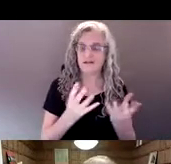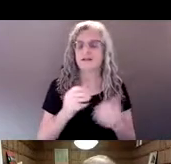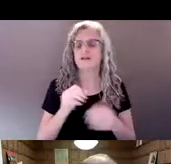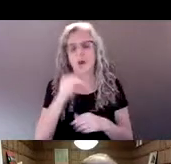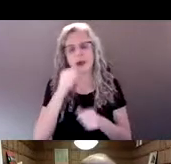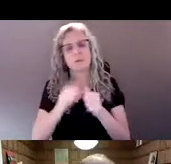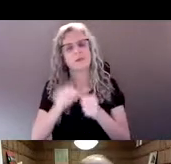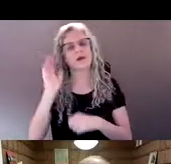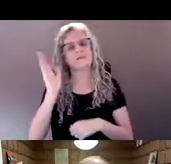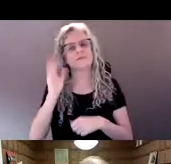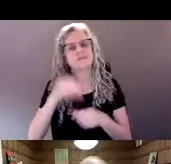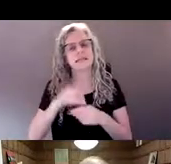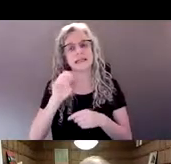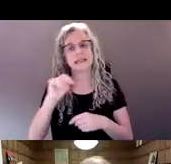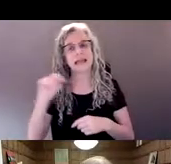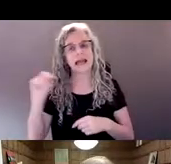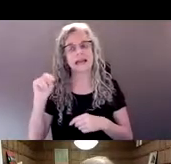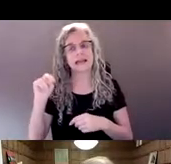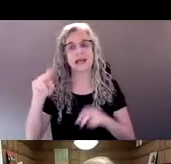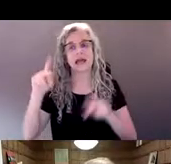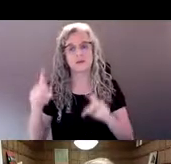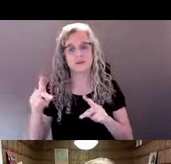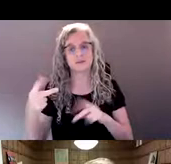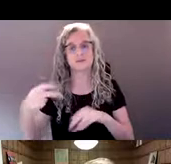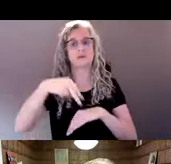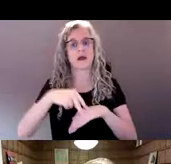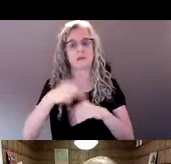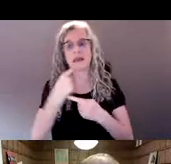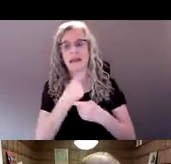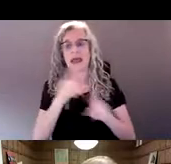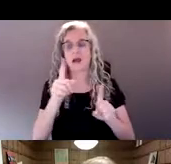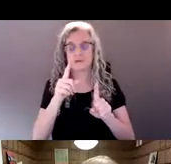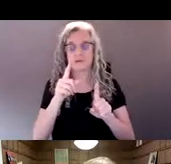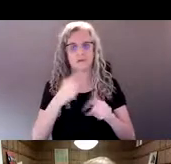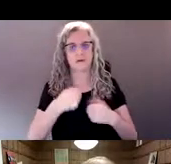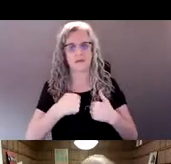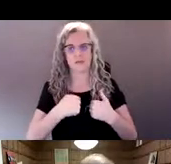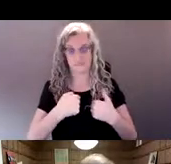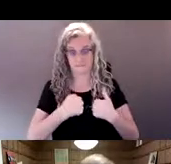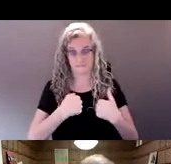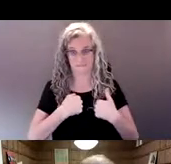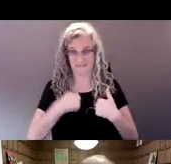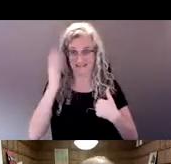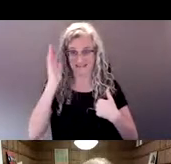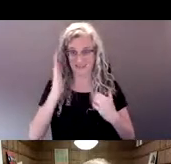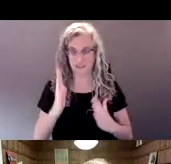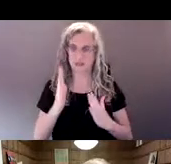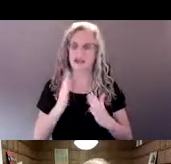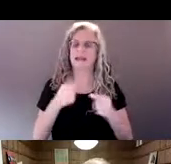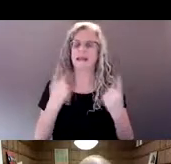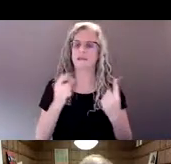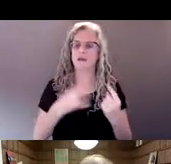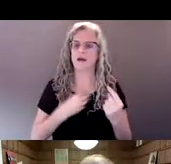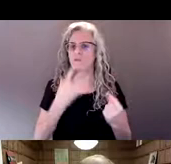Hillel and denounced me as an enemy of the white race. On the other hand, there is plenty of evidence that some in our country